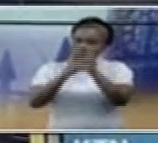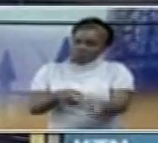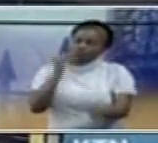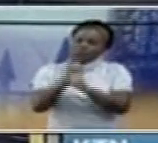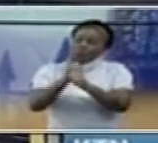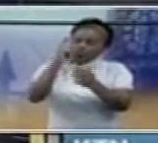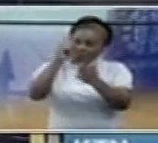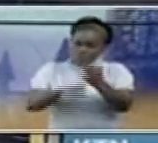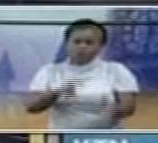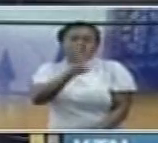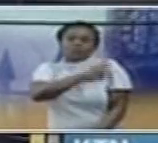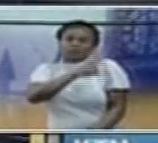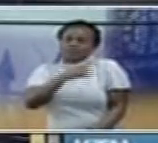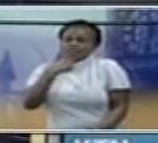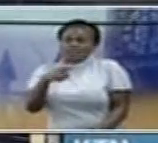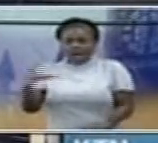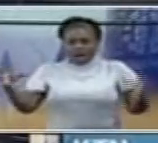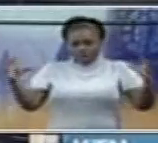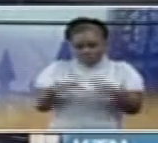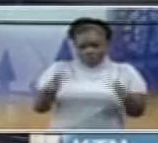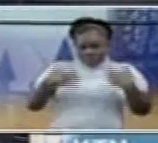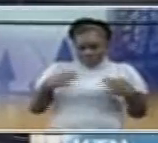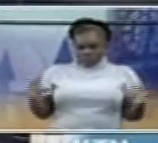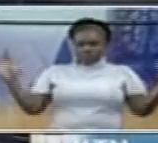doing, Wilkis Tanyabo very clearly told you that there's a group of people who've